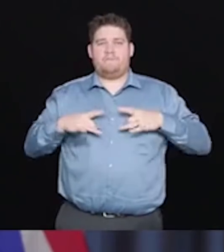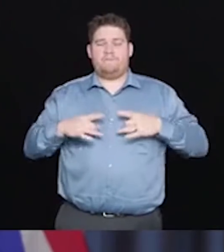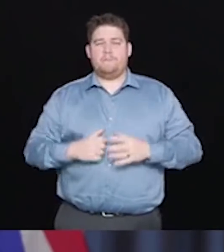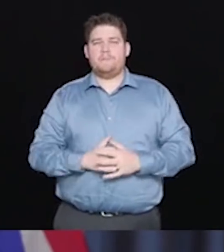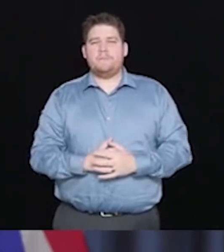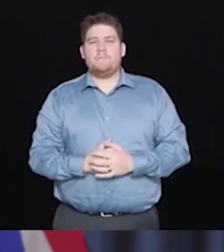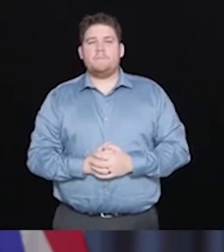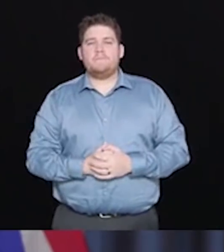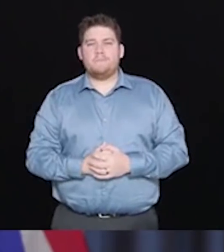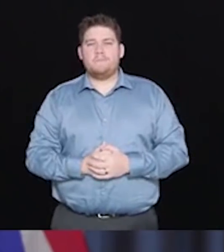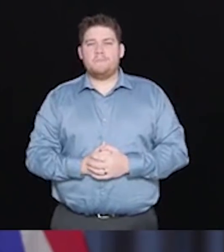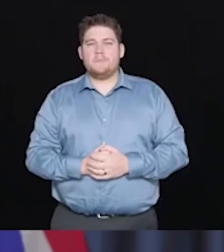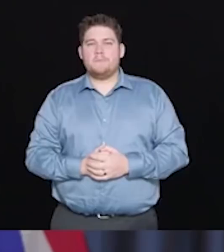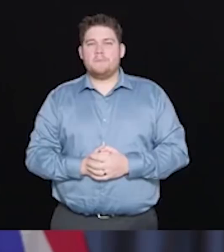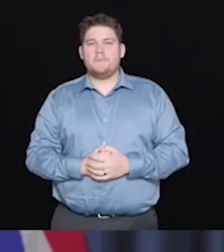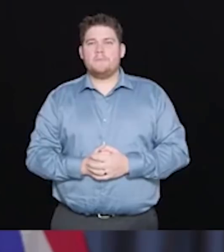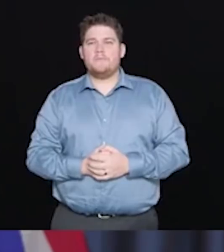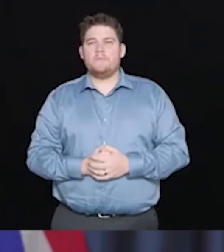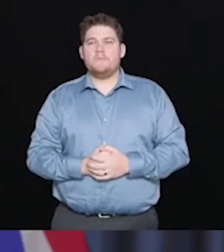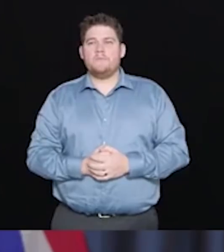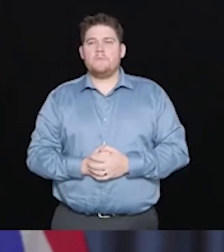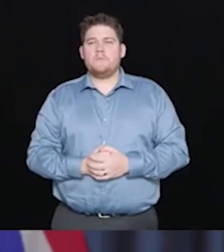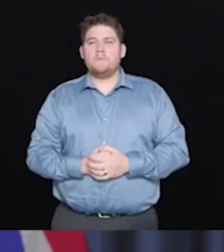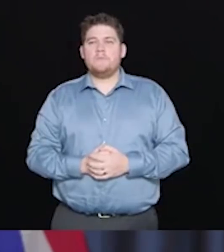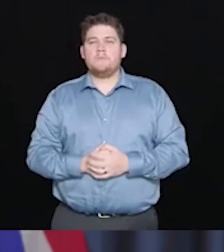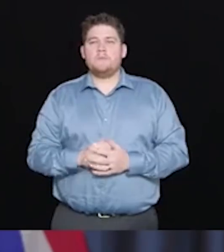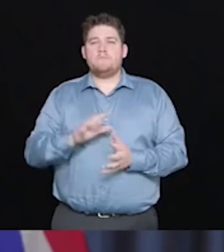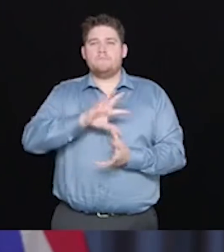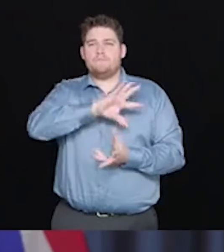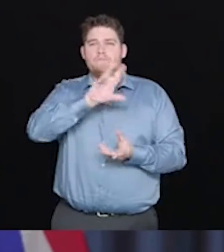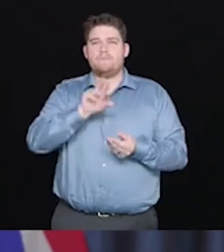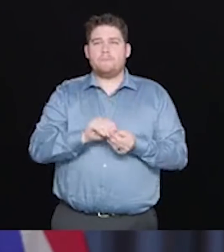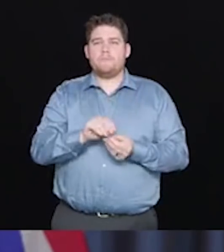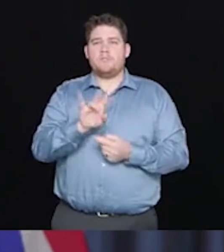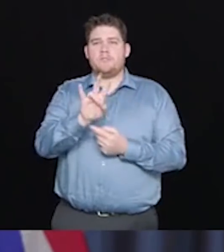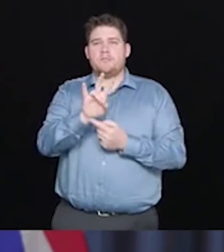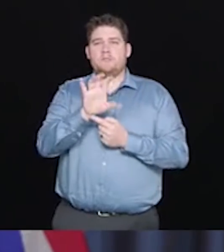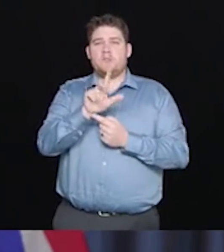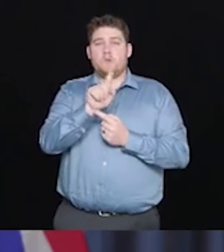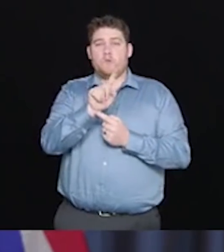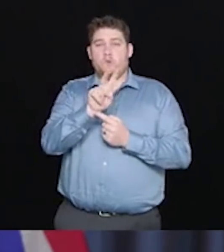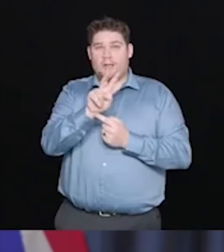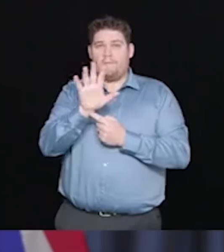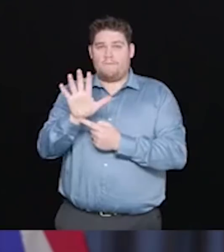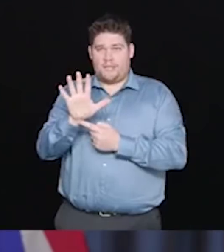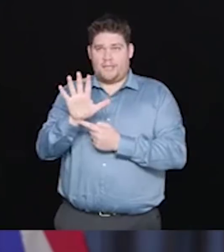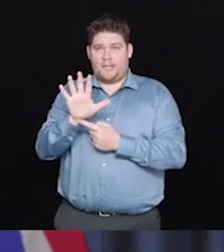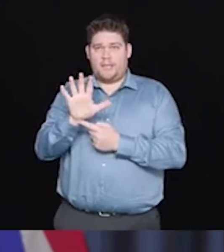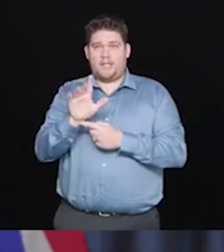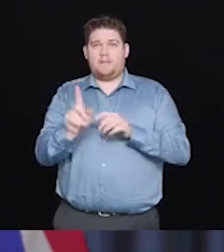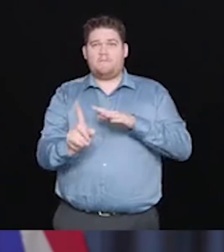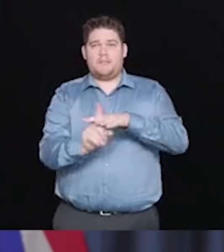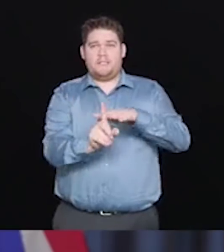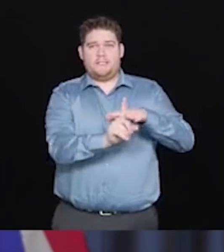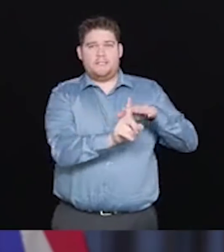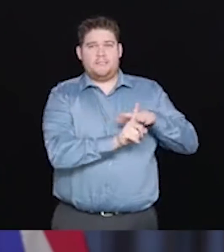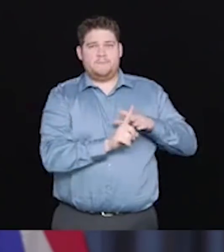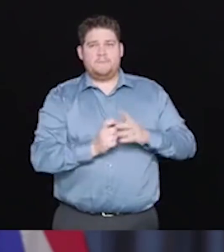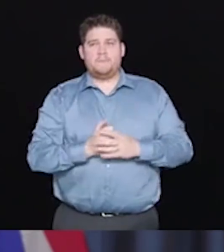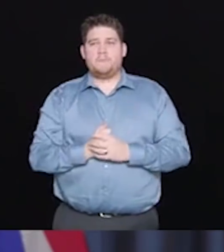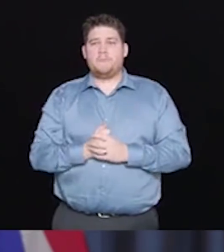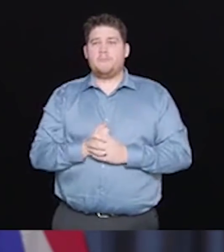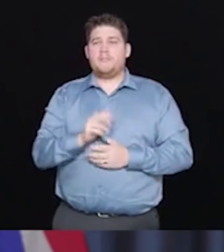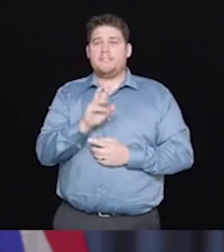Of our 725 cases, we now have 66 people in hospital in BC, and of